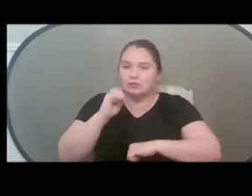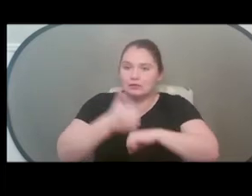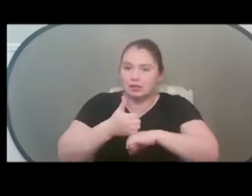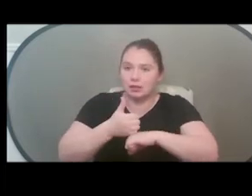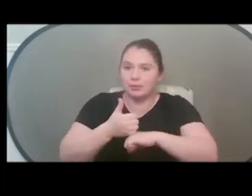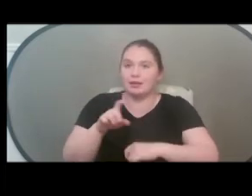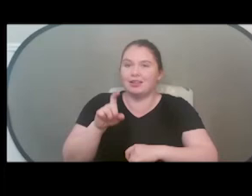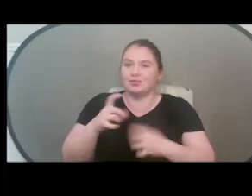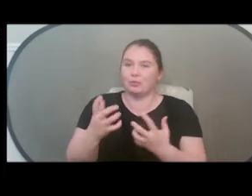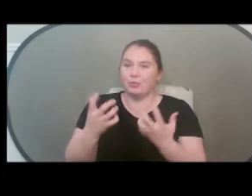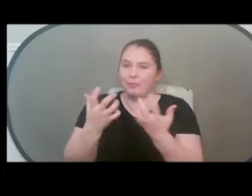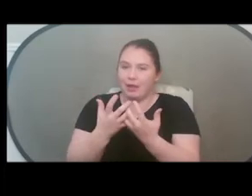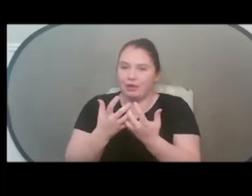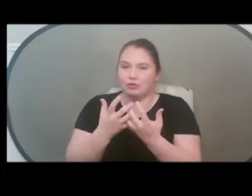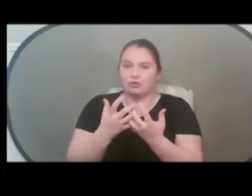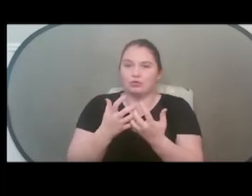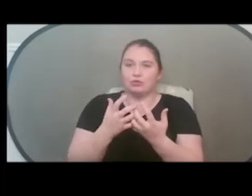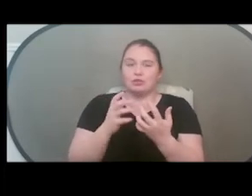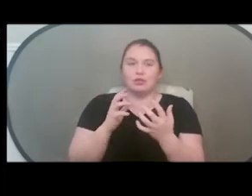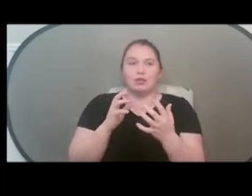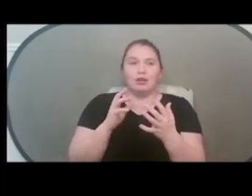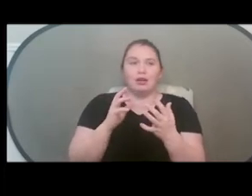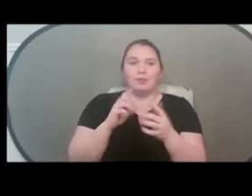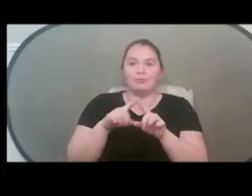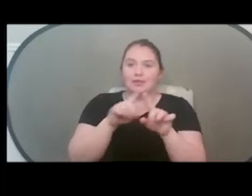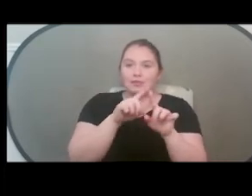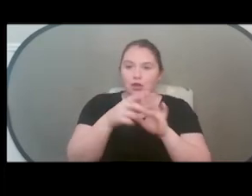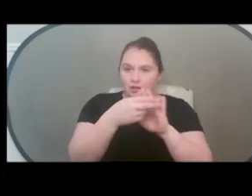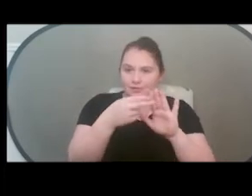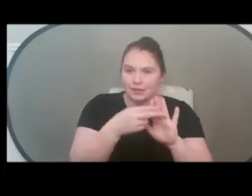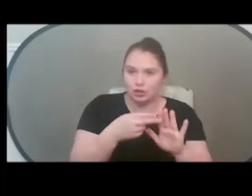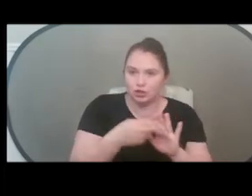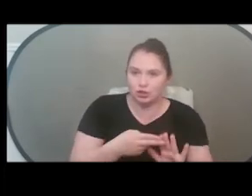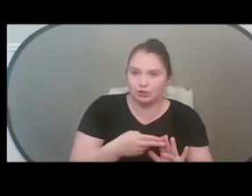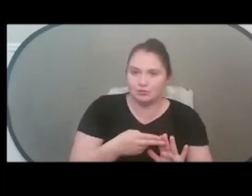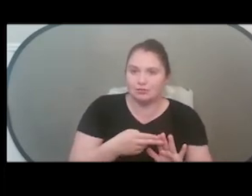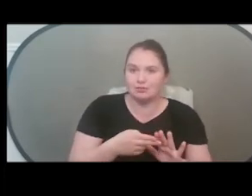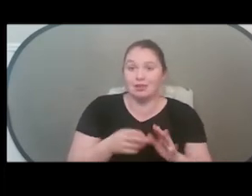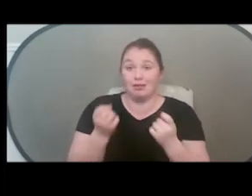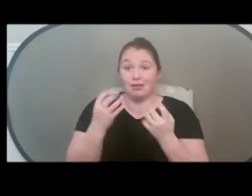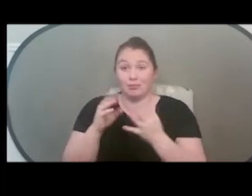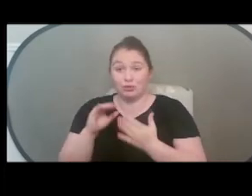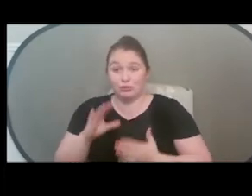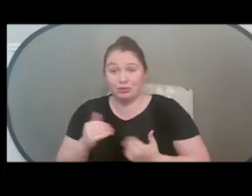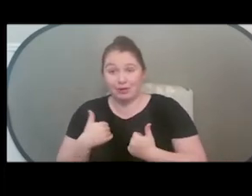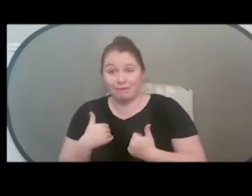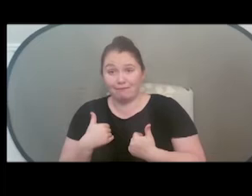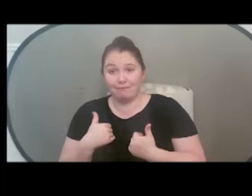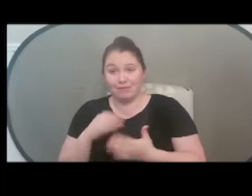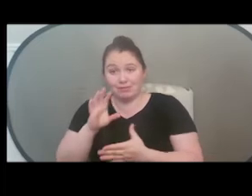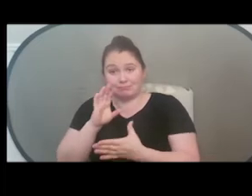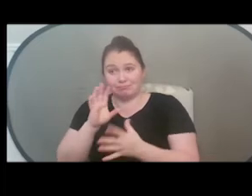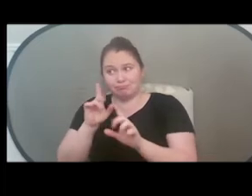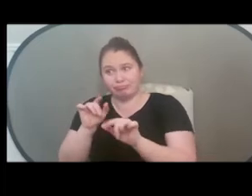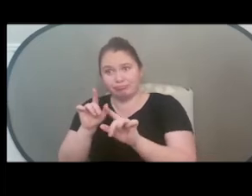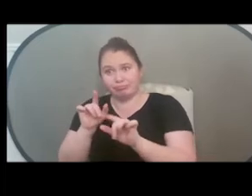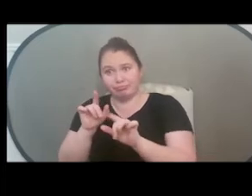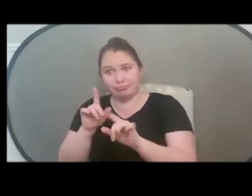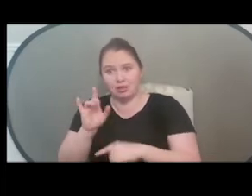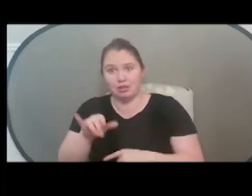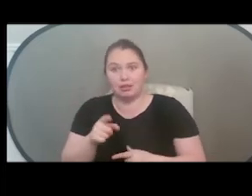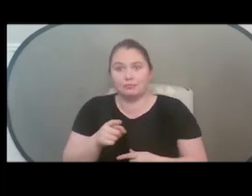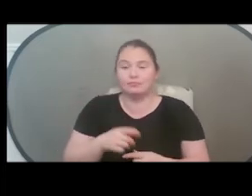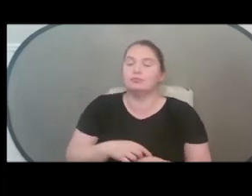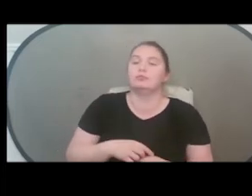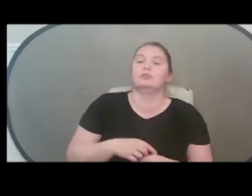match either our classification and the amount of students that we have that participate in. Good point. Well,